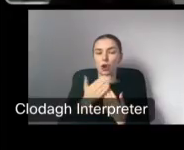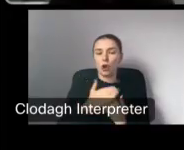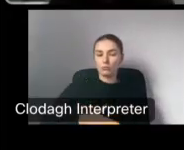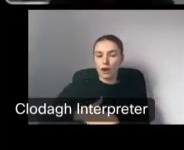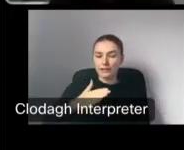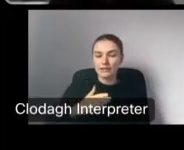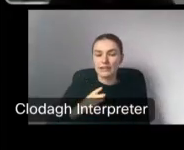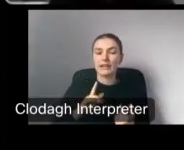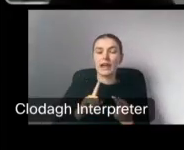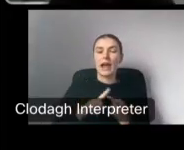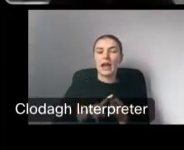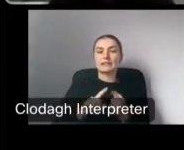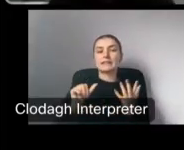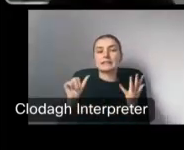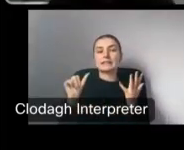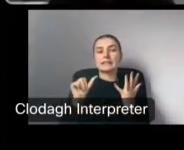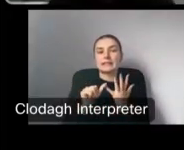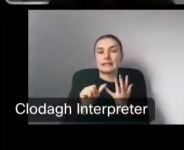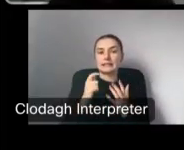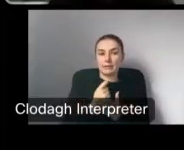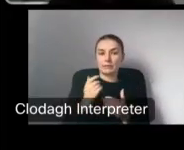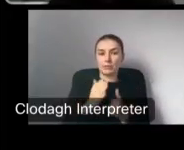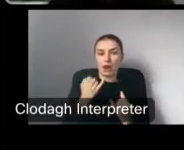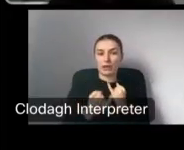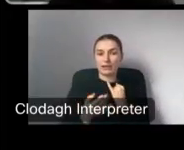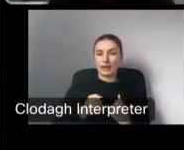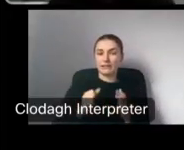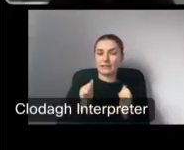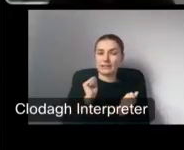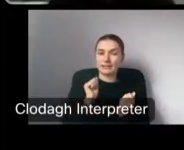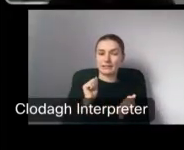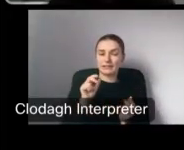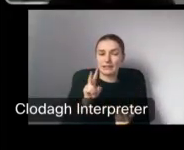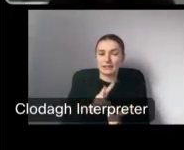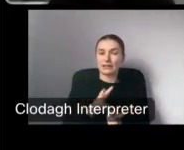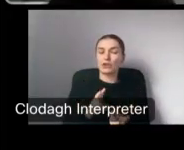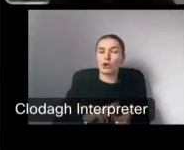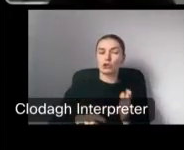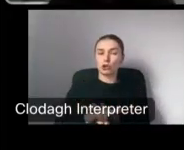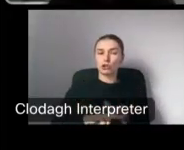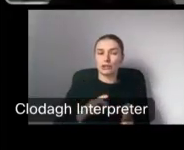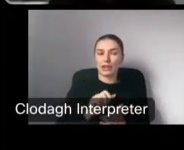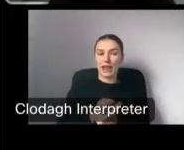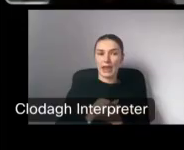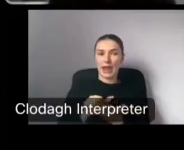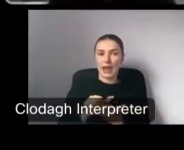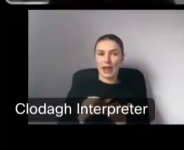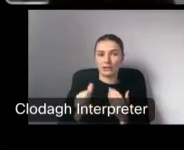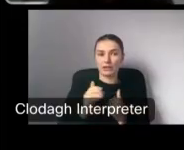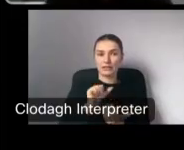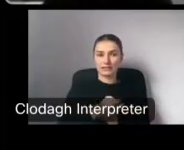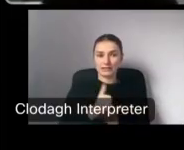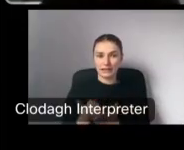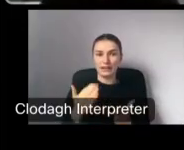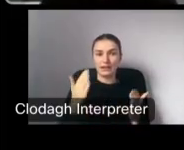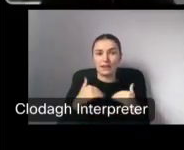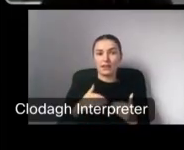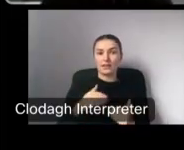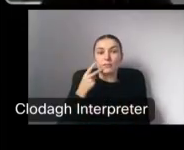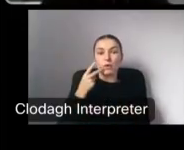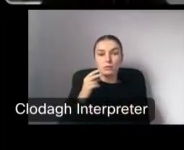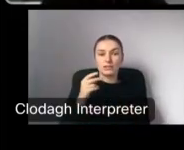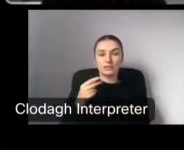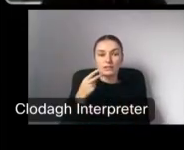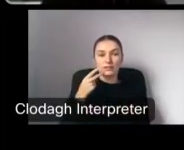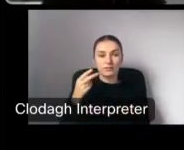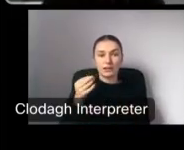to smoke cigarettes or tobacco, 6 times more likely to have had sex under the age of 16, 11 times more likely to smoke cannabis, 14 times more likely to have been a victim